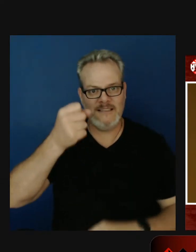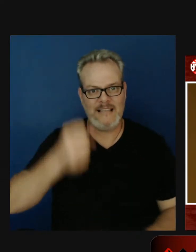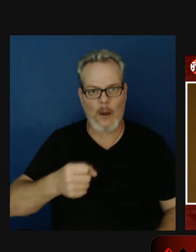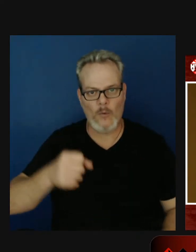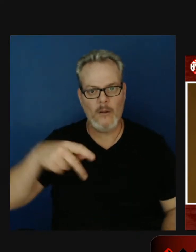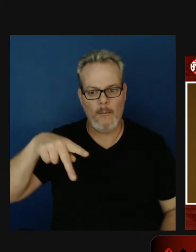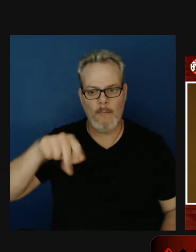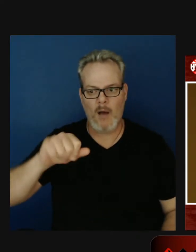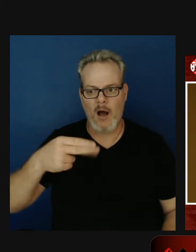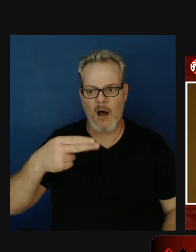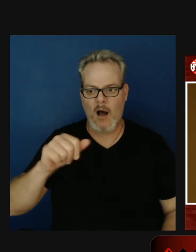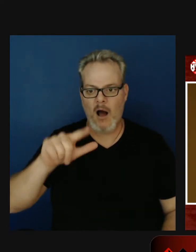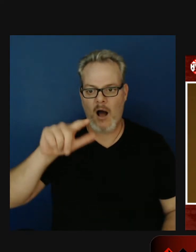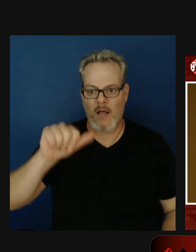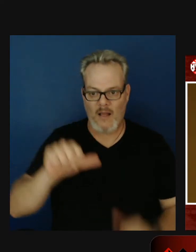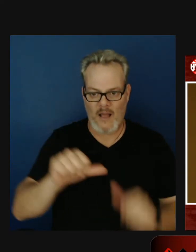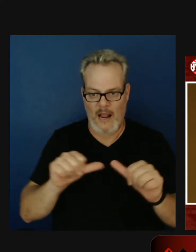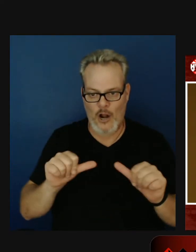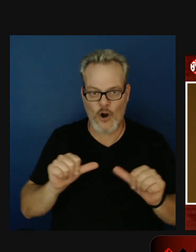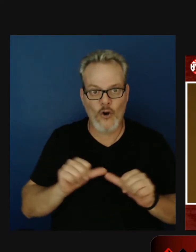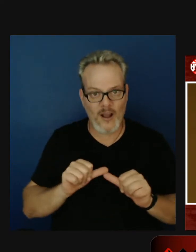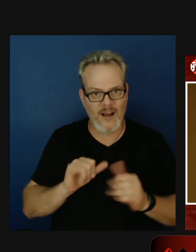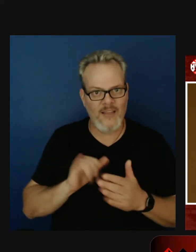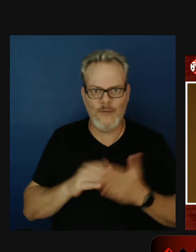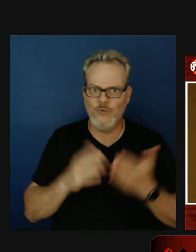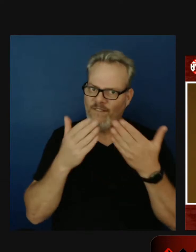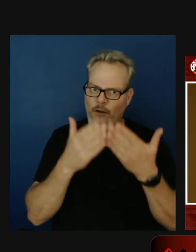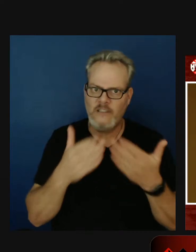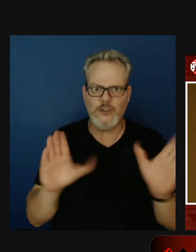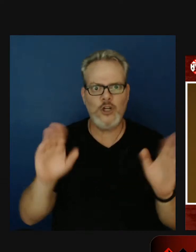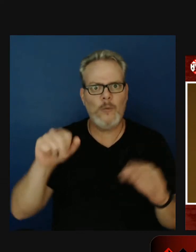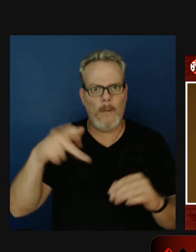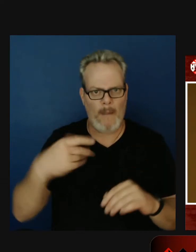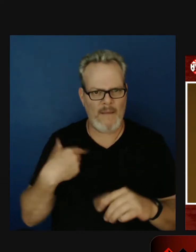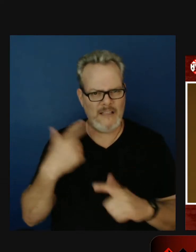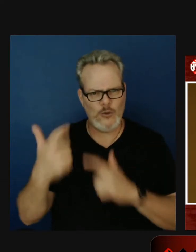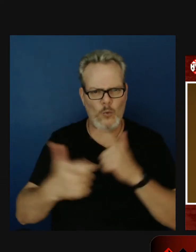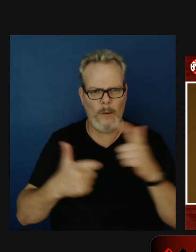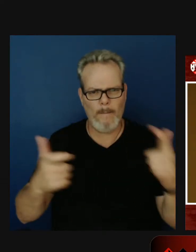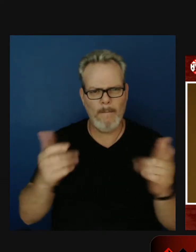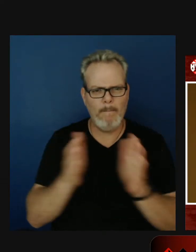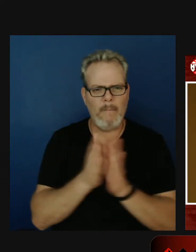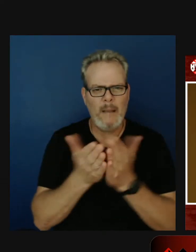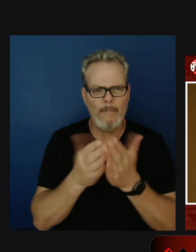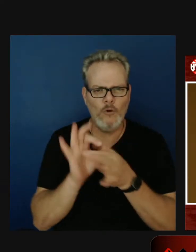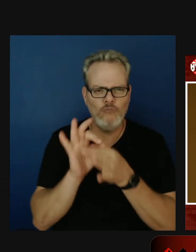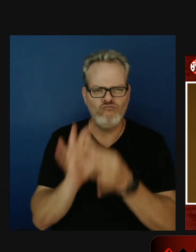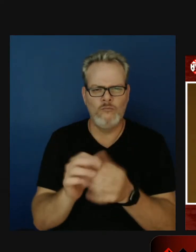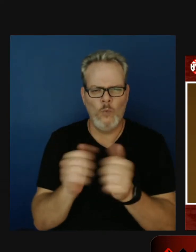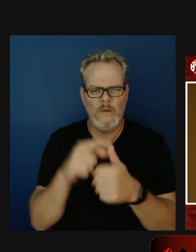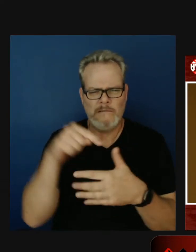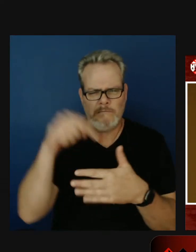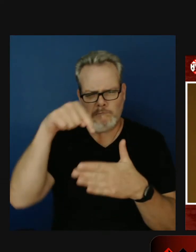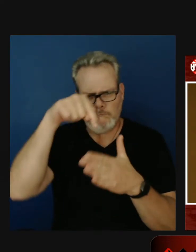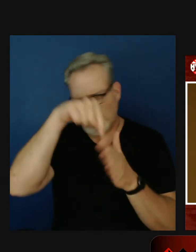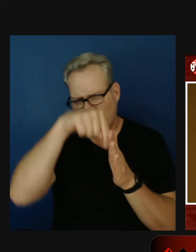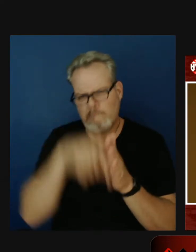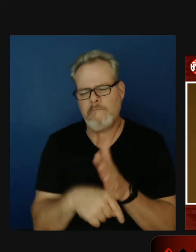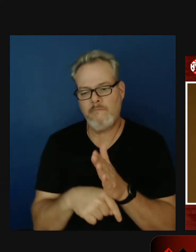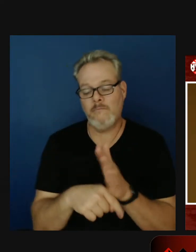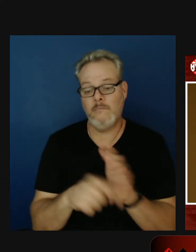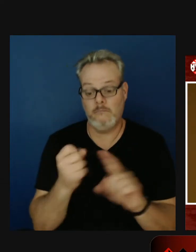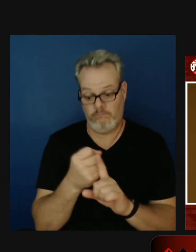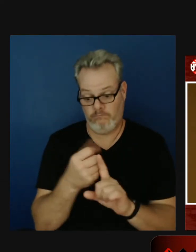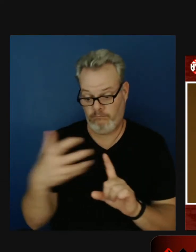very generalized map that he put together. He's got a big book that goes with it in very much detail. But you can see